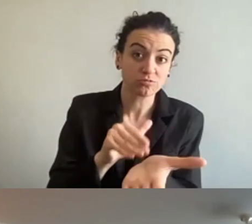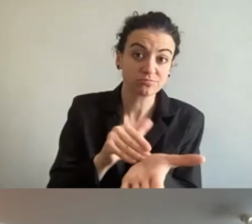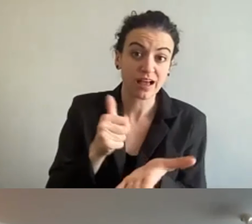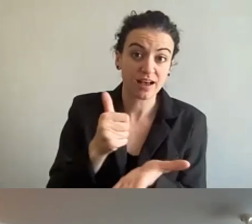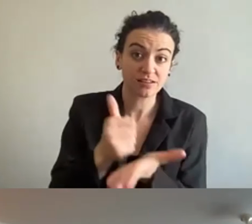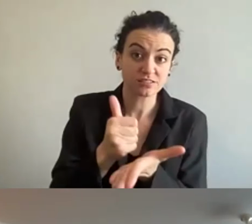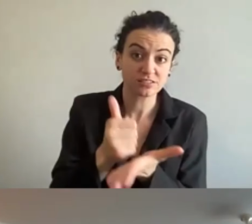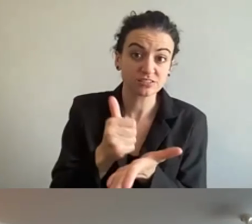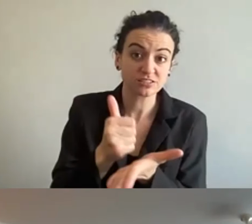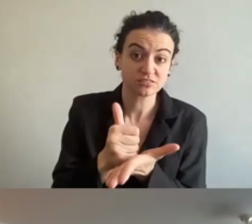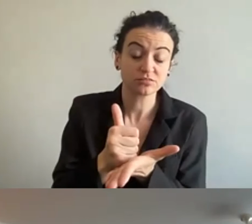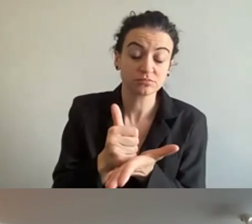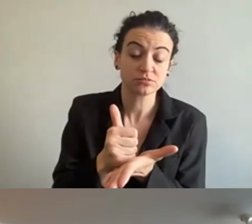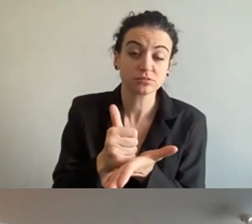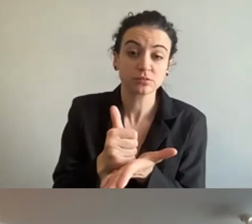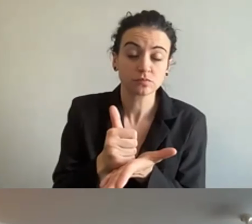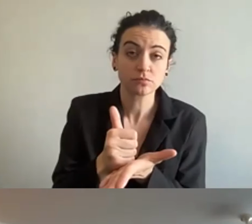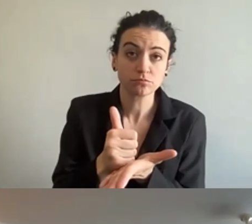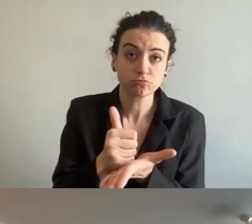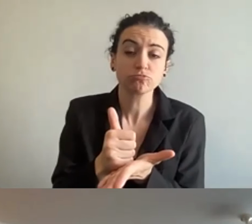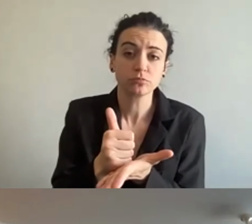more so than